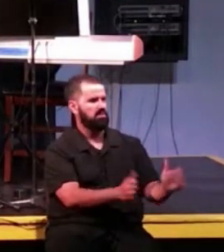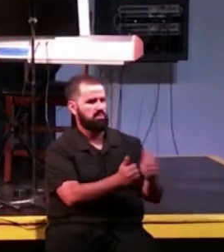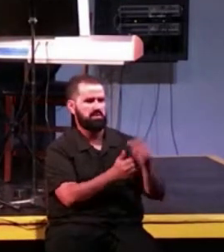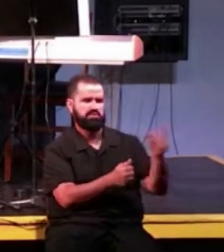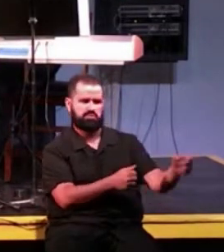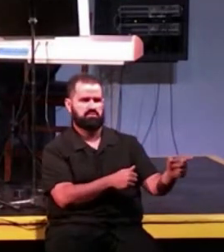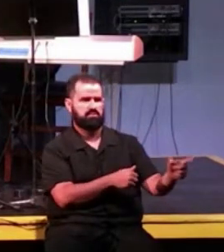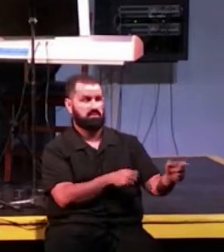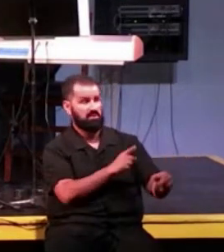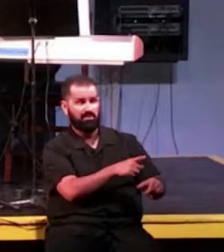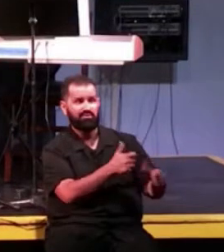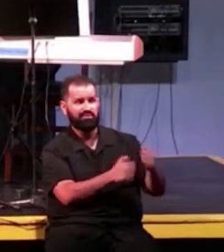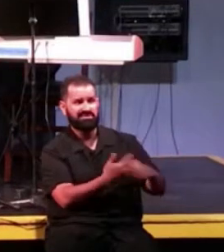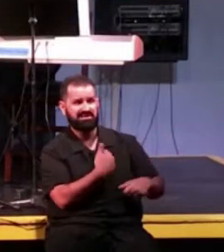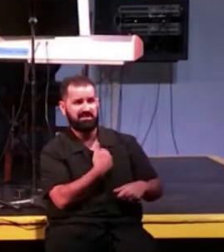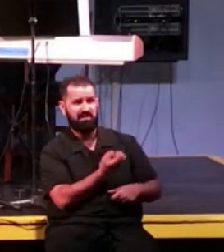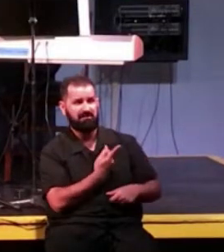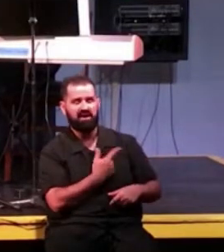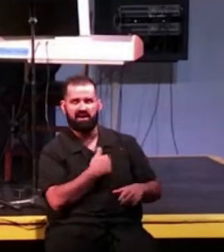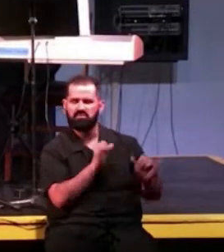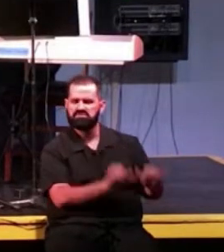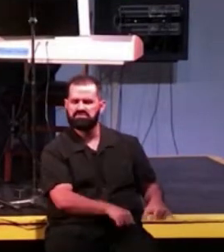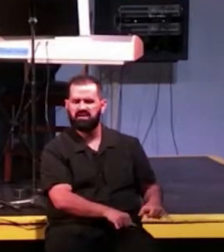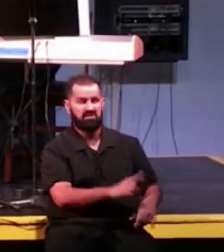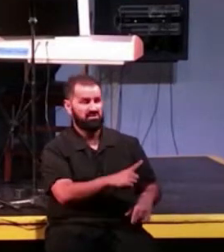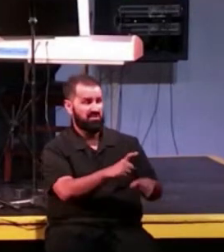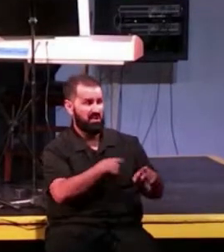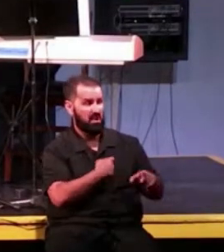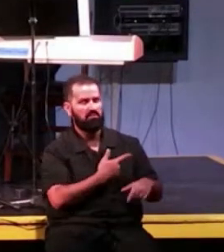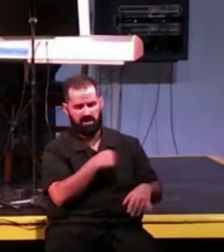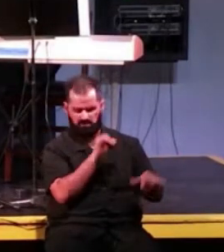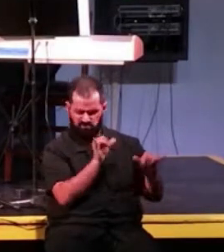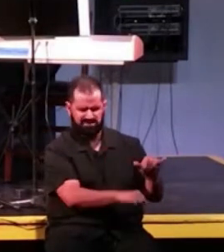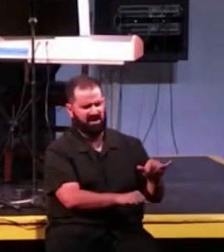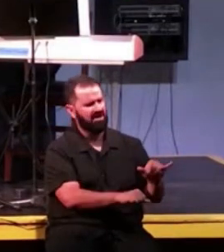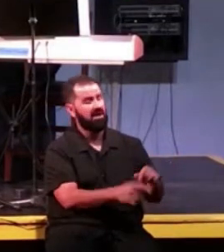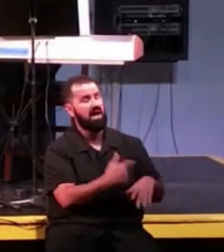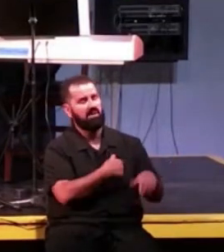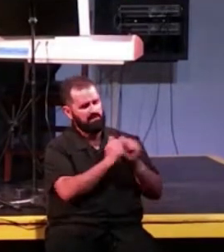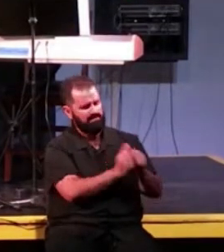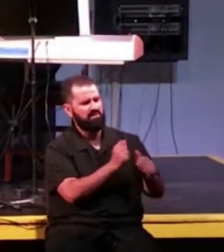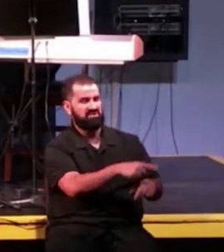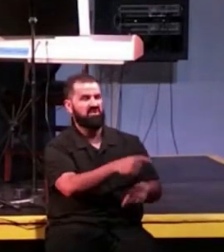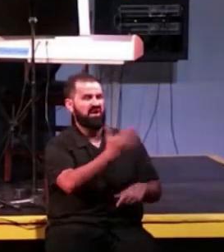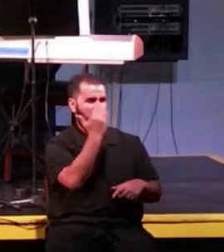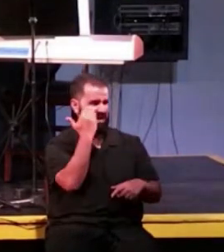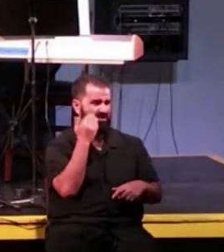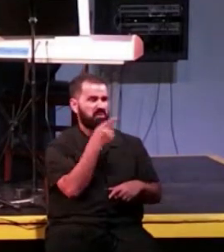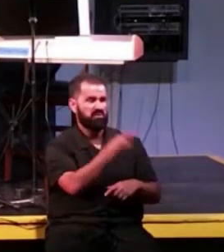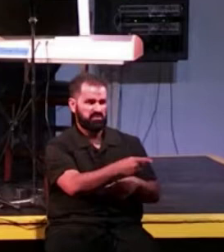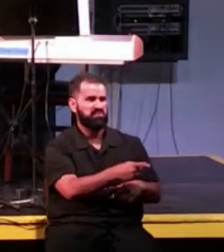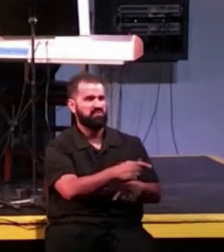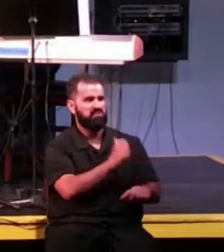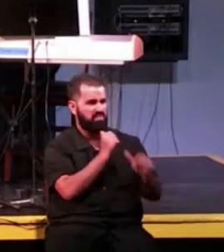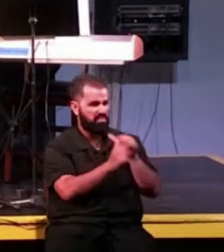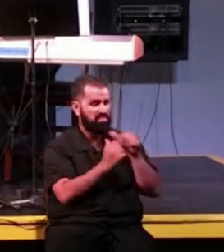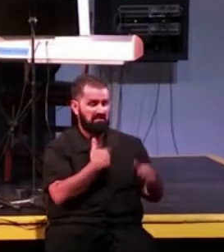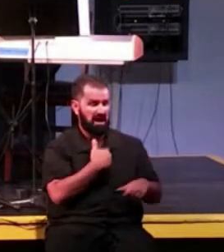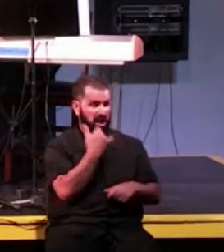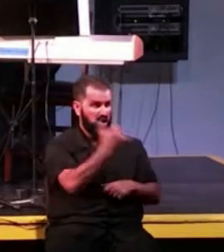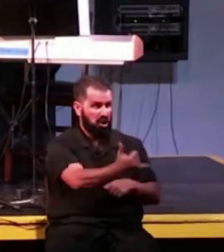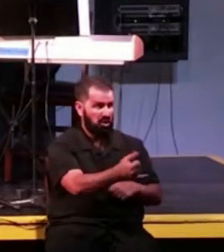with you when you don't text back. I'll be with you when you don't call back. I'll be with you. I know you declined my call.